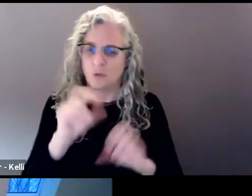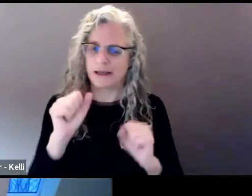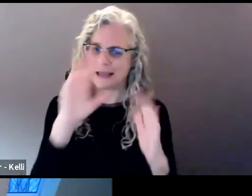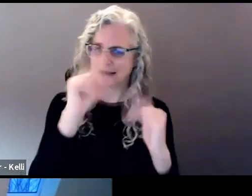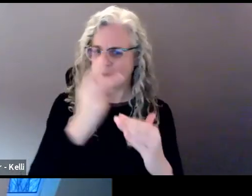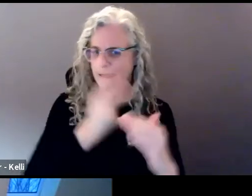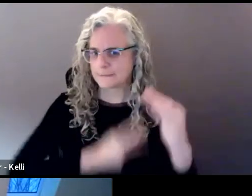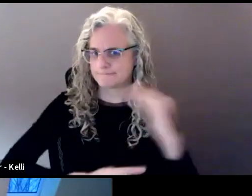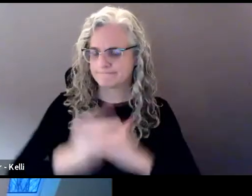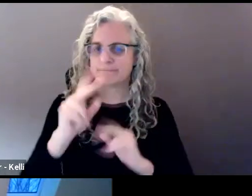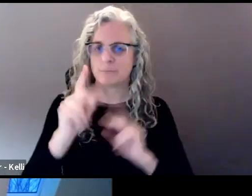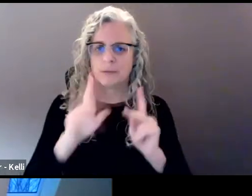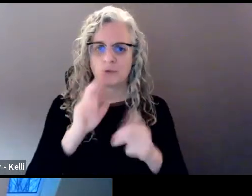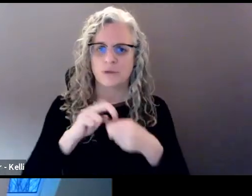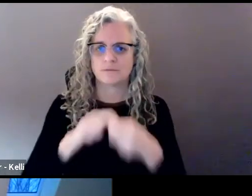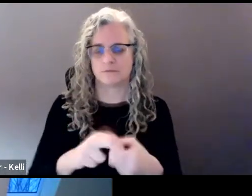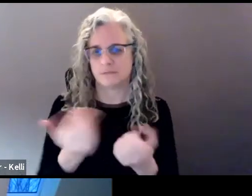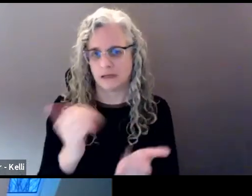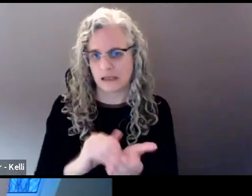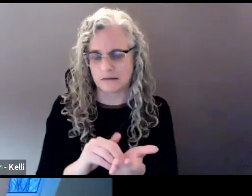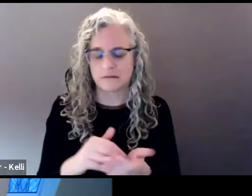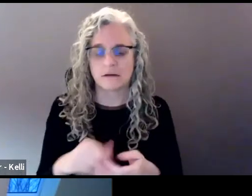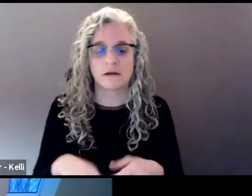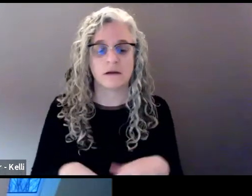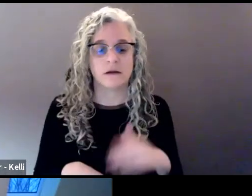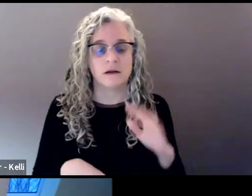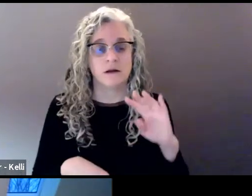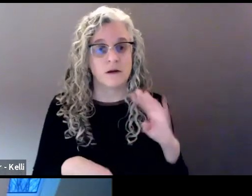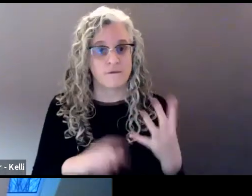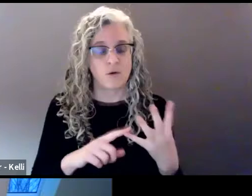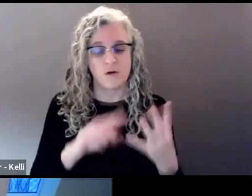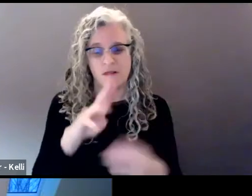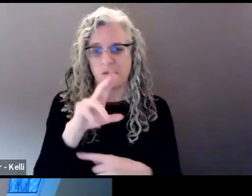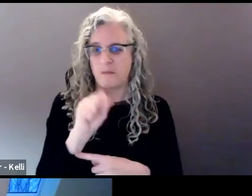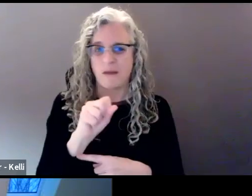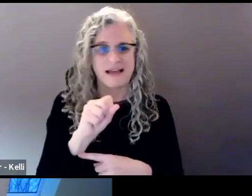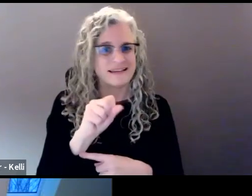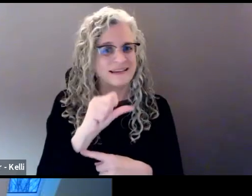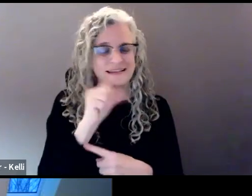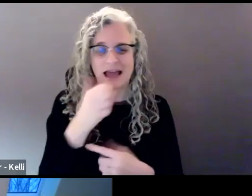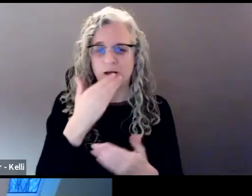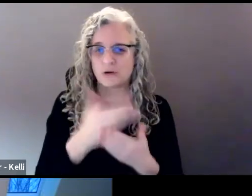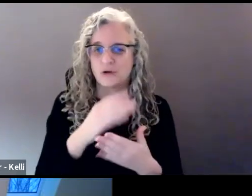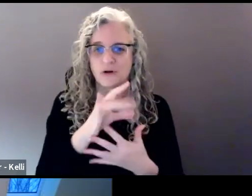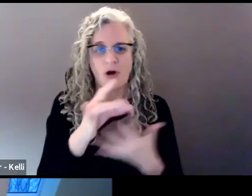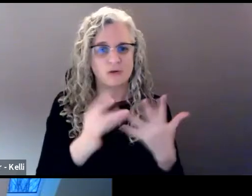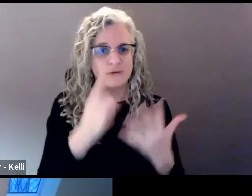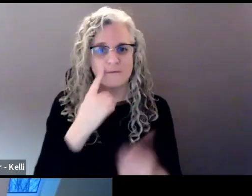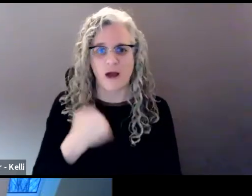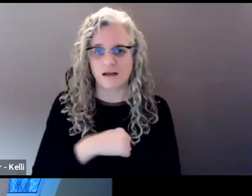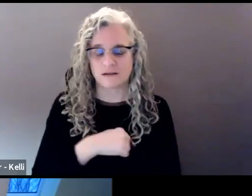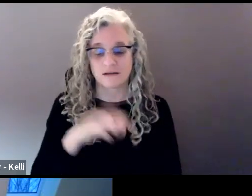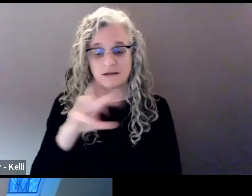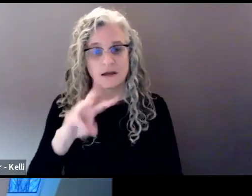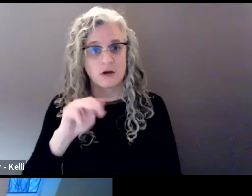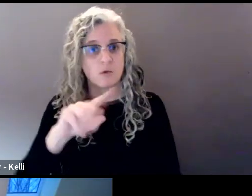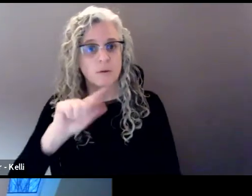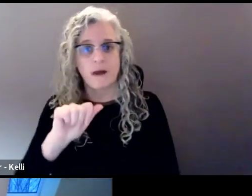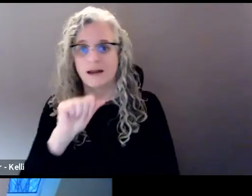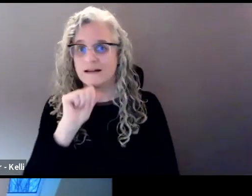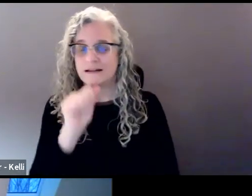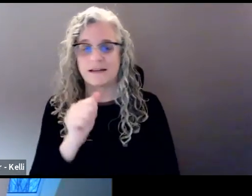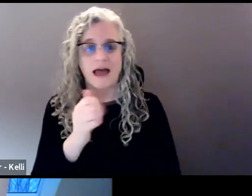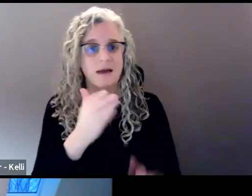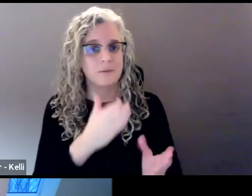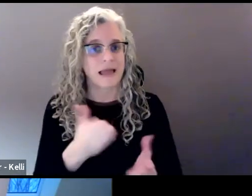is open. Fourth, bus service is not a viable alternative for us. WMATA does not plan to operate bus routes